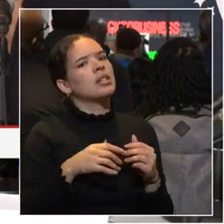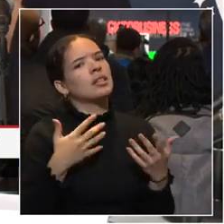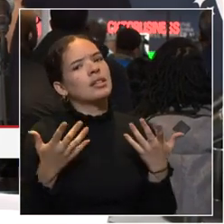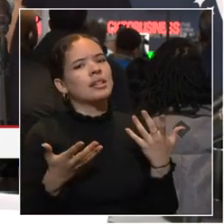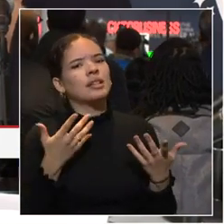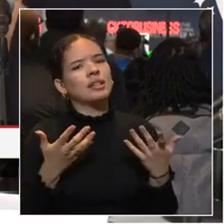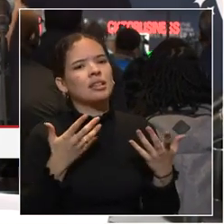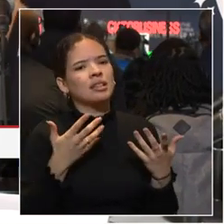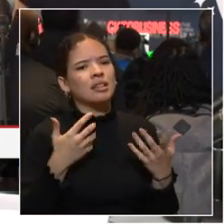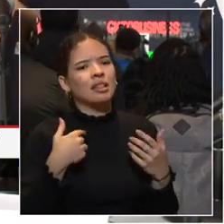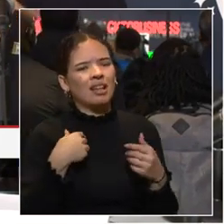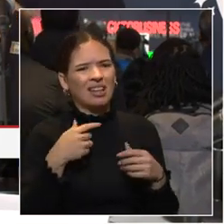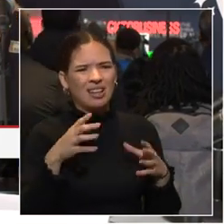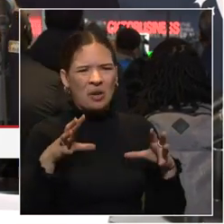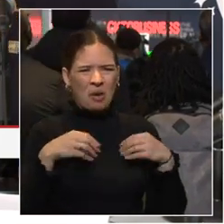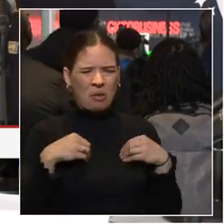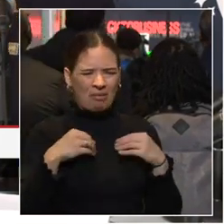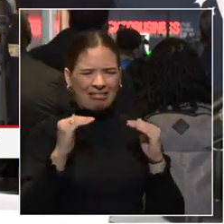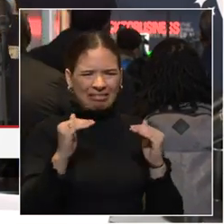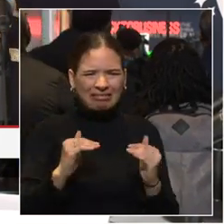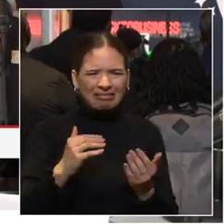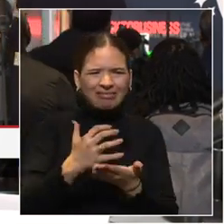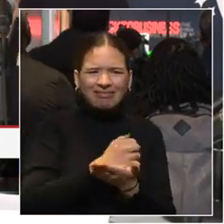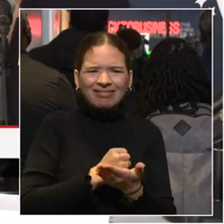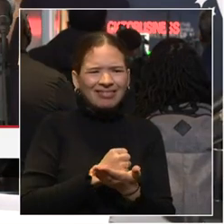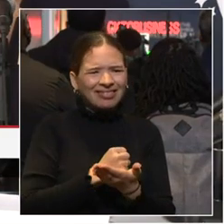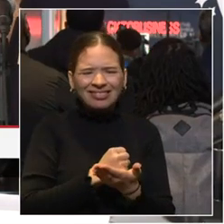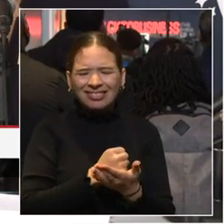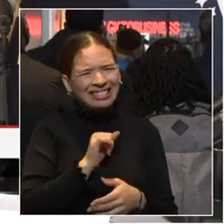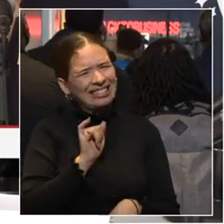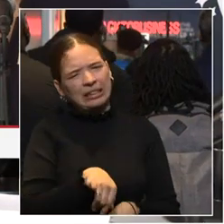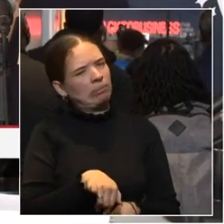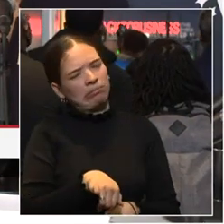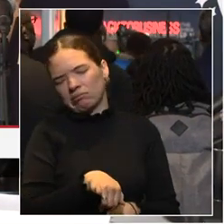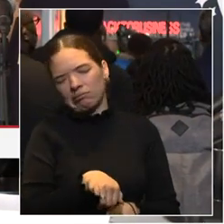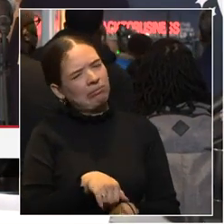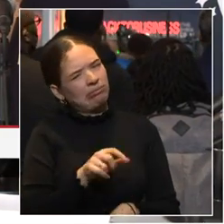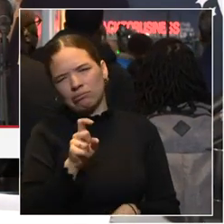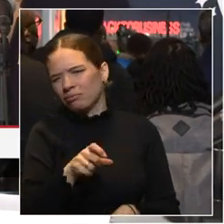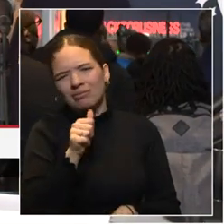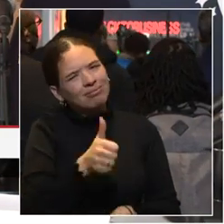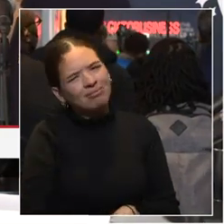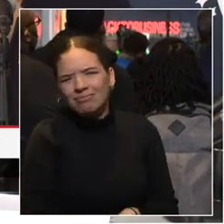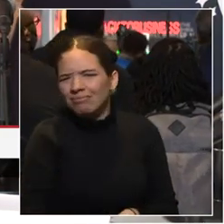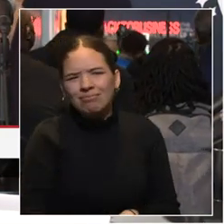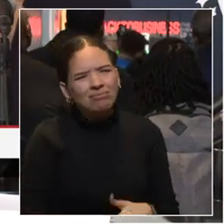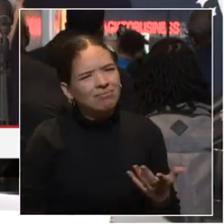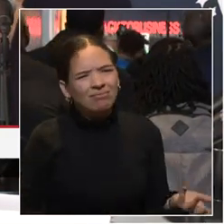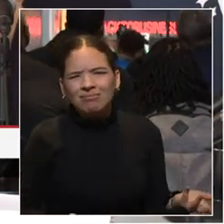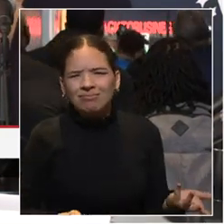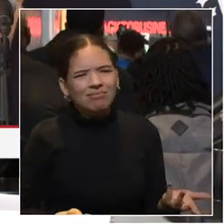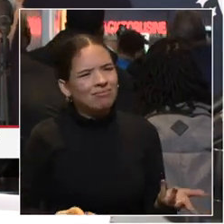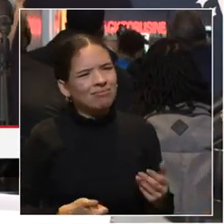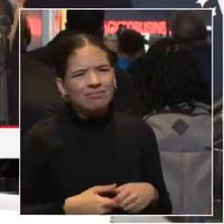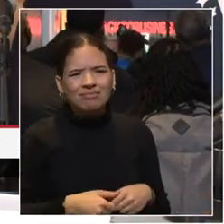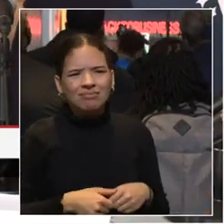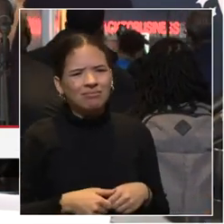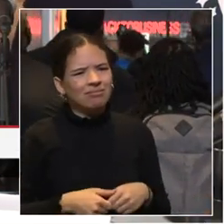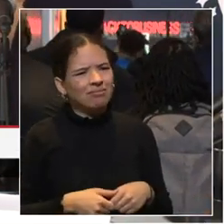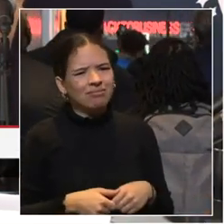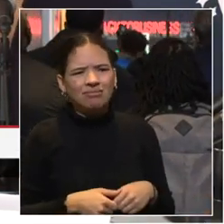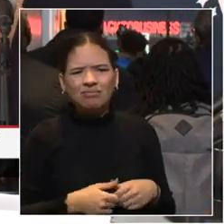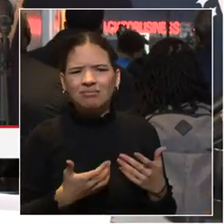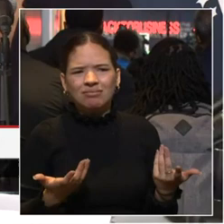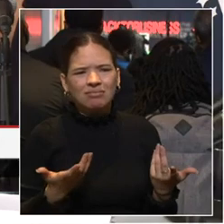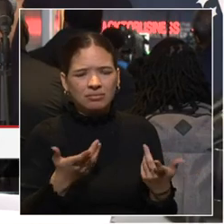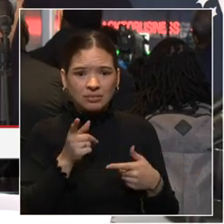really is not an option. I think one of the biggest things you'll get as a business owner is a lot of no's, right?